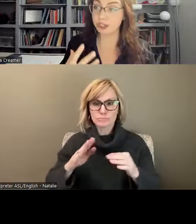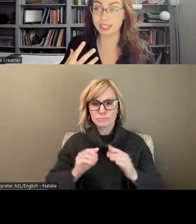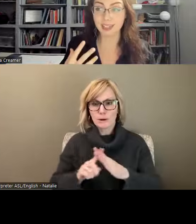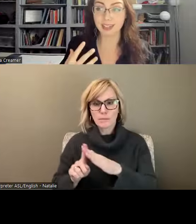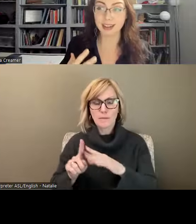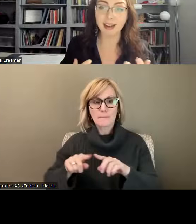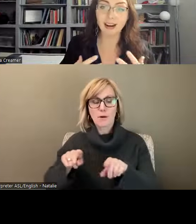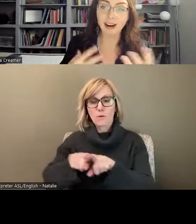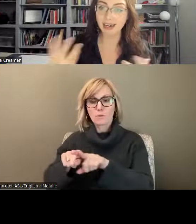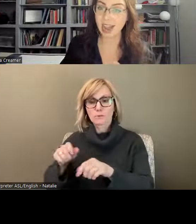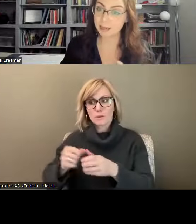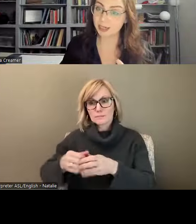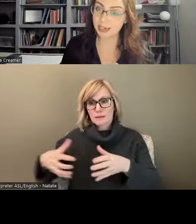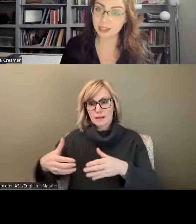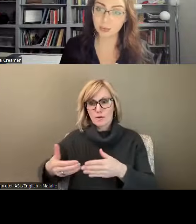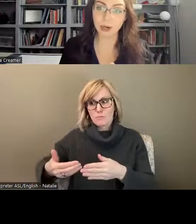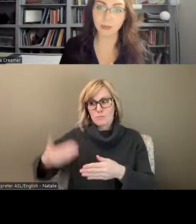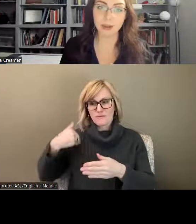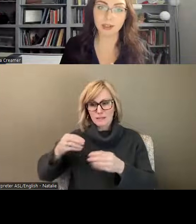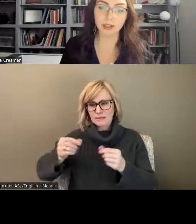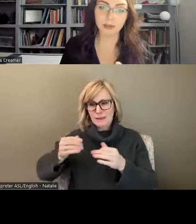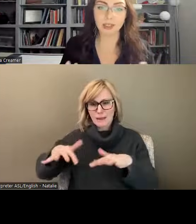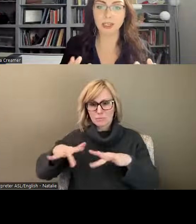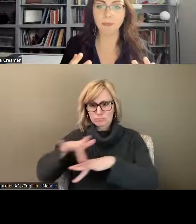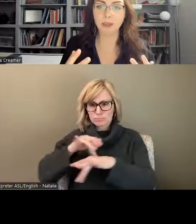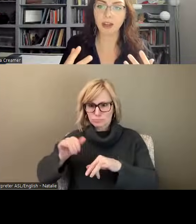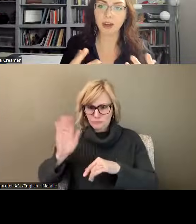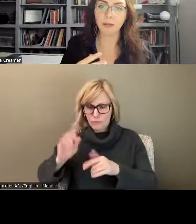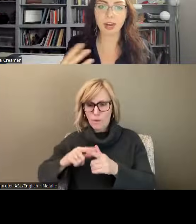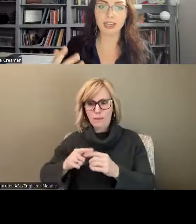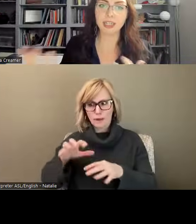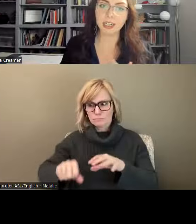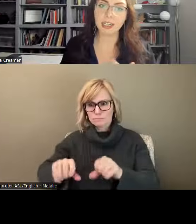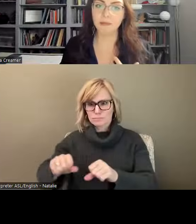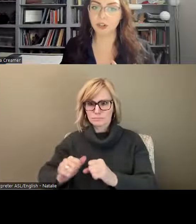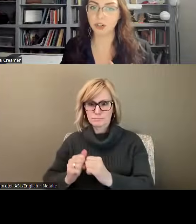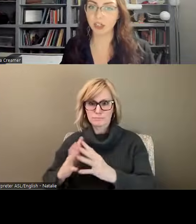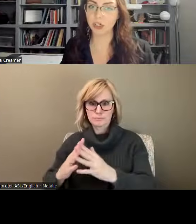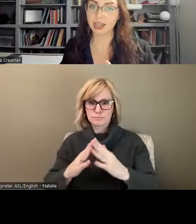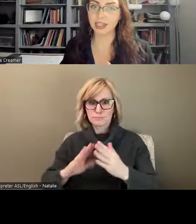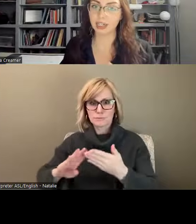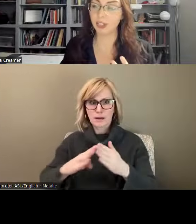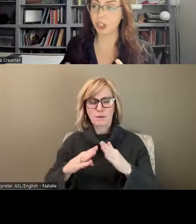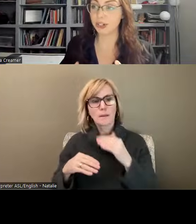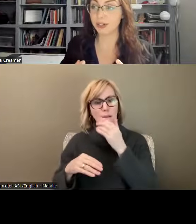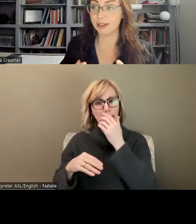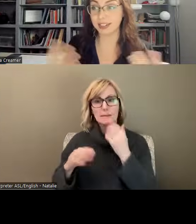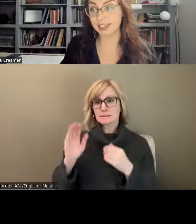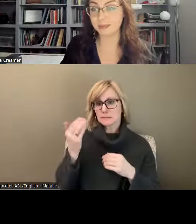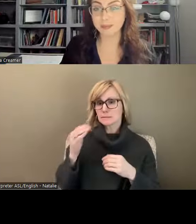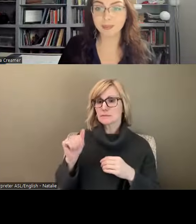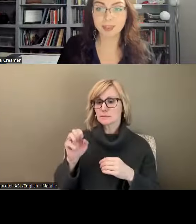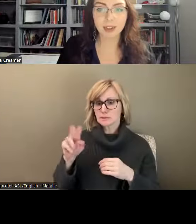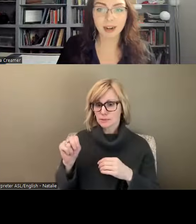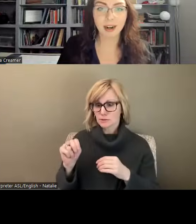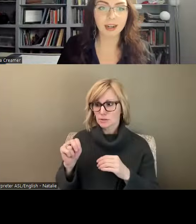to previously uninhabited land, where it was really via Assyrian infrastructure that such ventures could